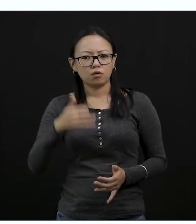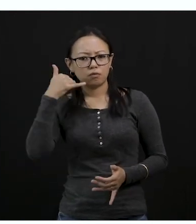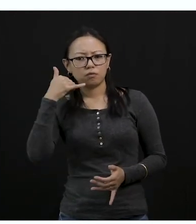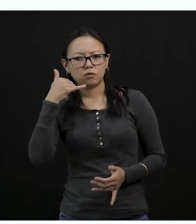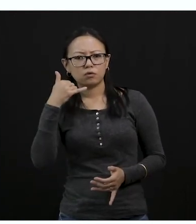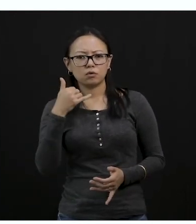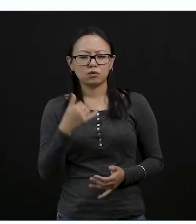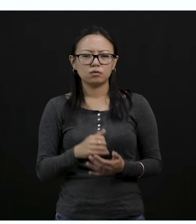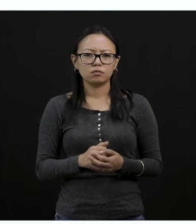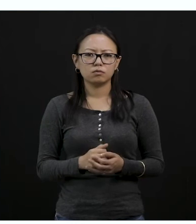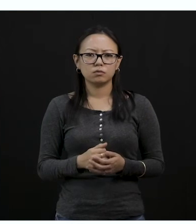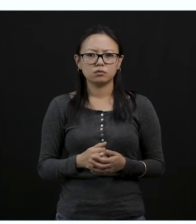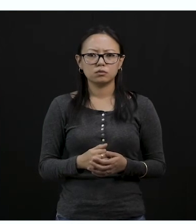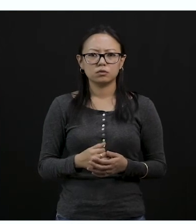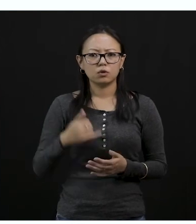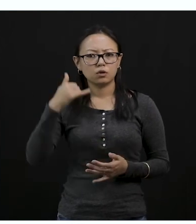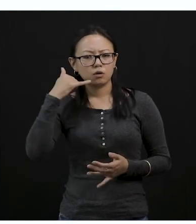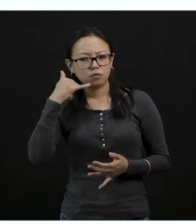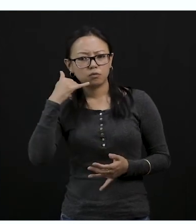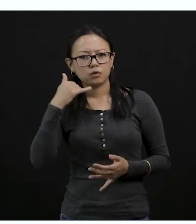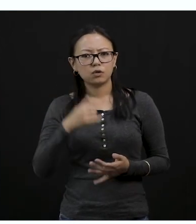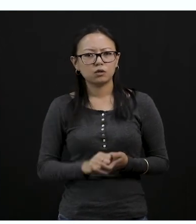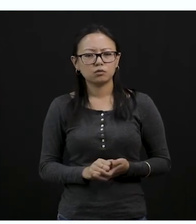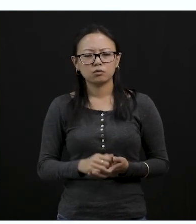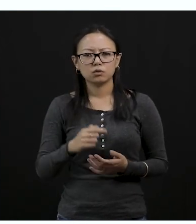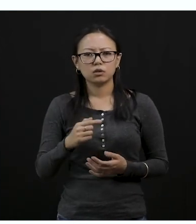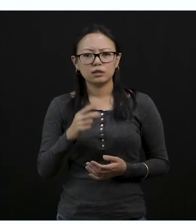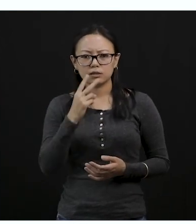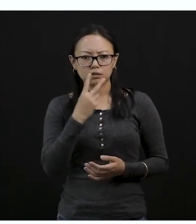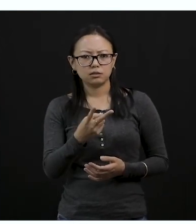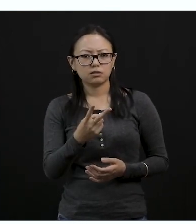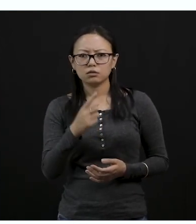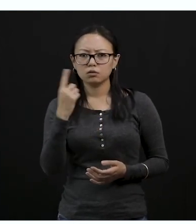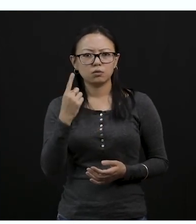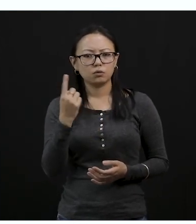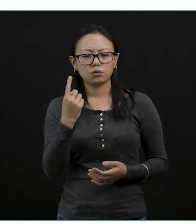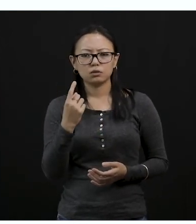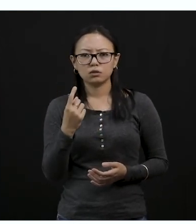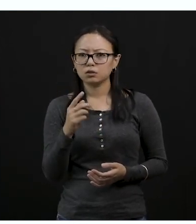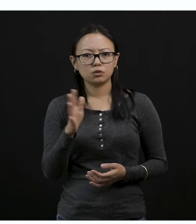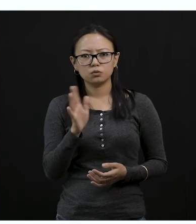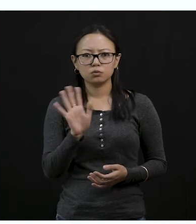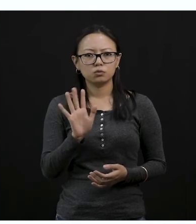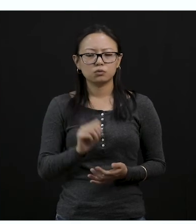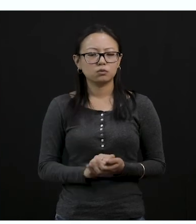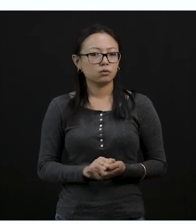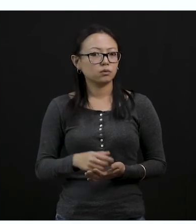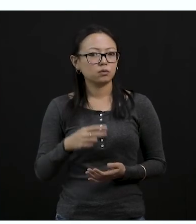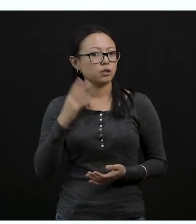not only see it, but you also hear it, and you can witness it from your own eyes, right?